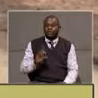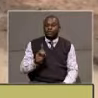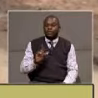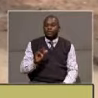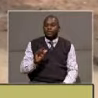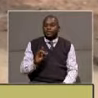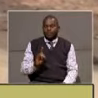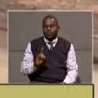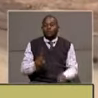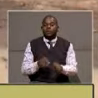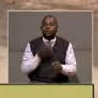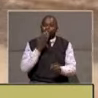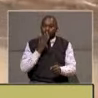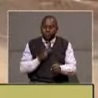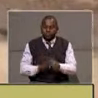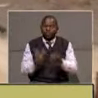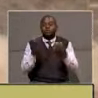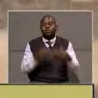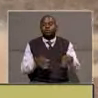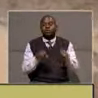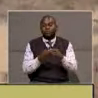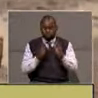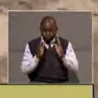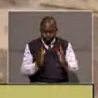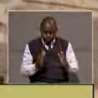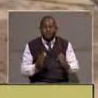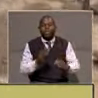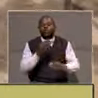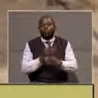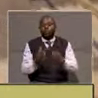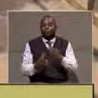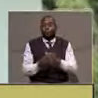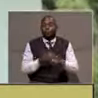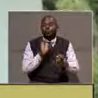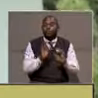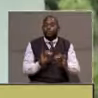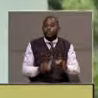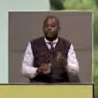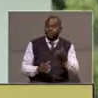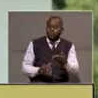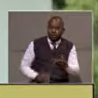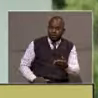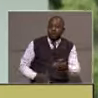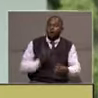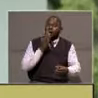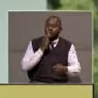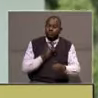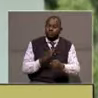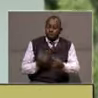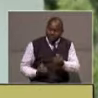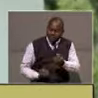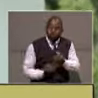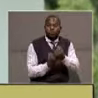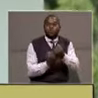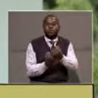Bukomonko, pledged his total commitment towards the construction of the premises. We are here to pledge our big support